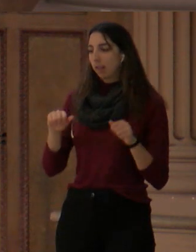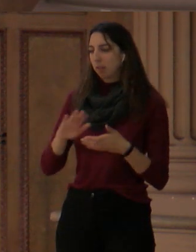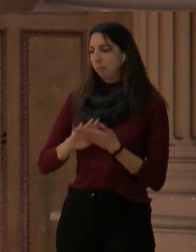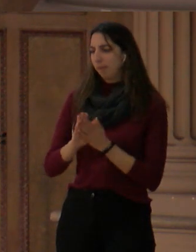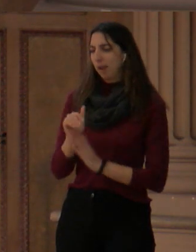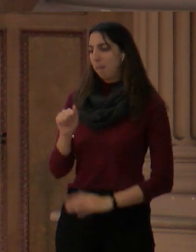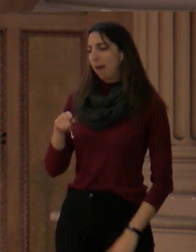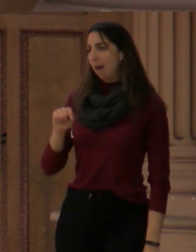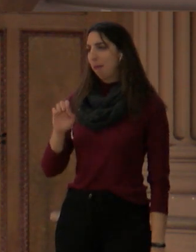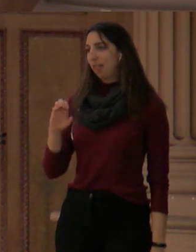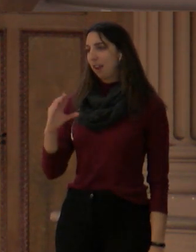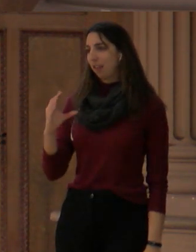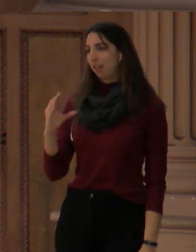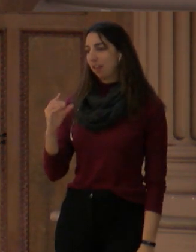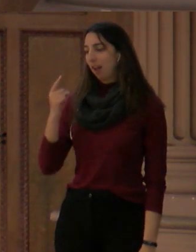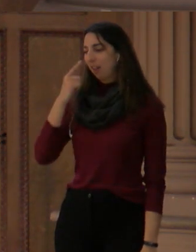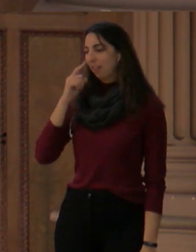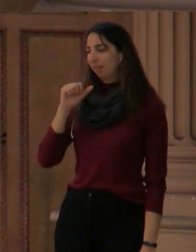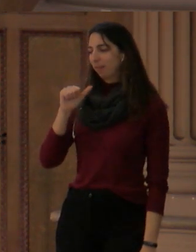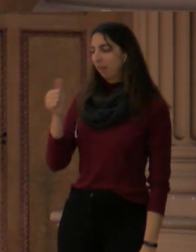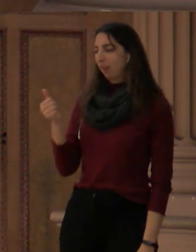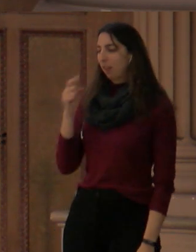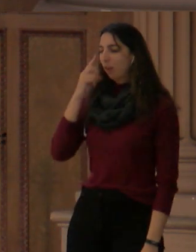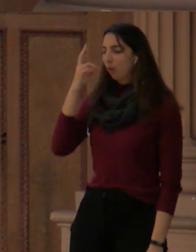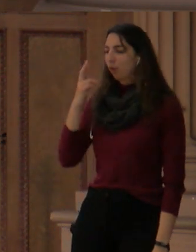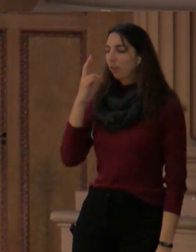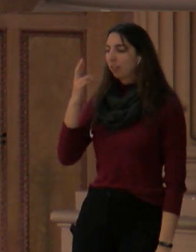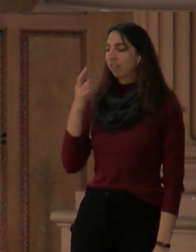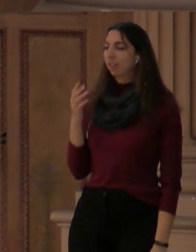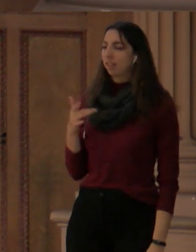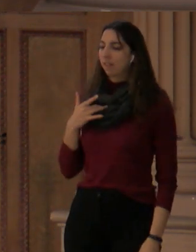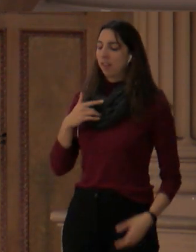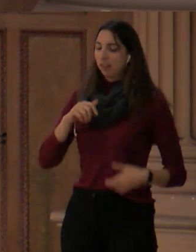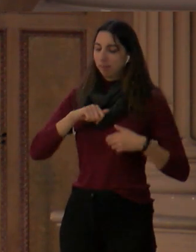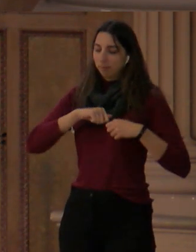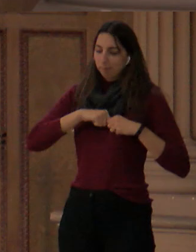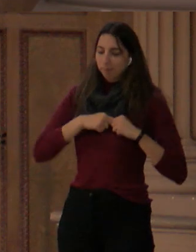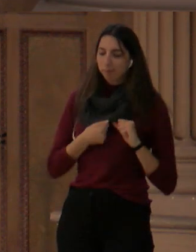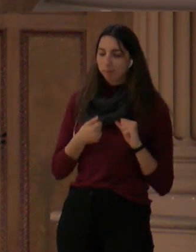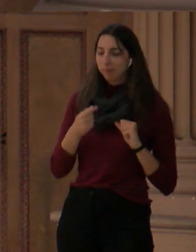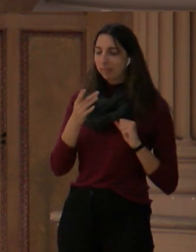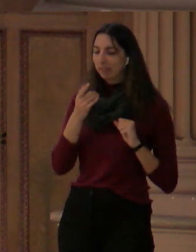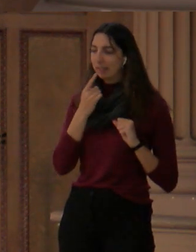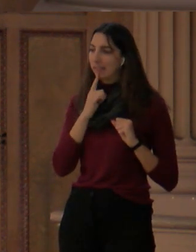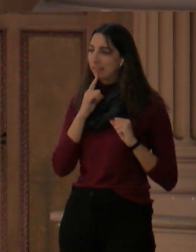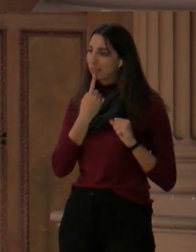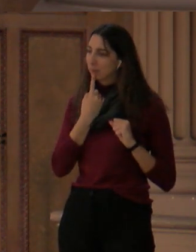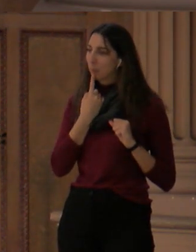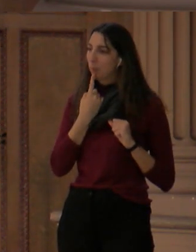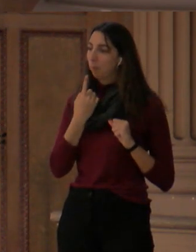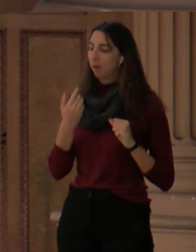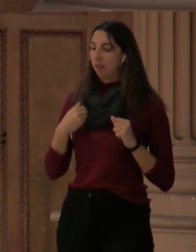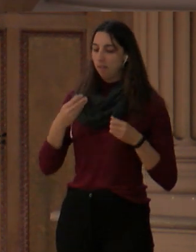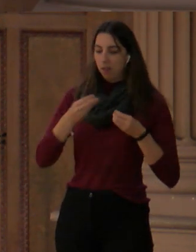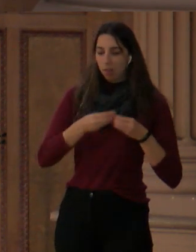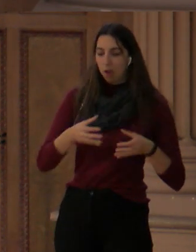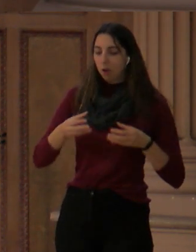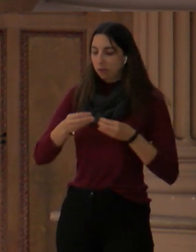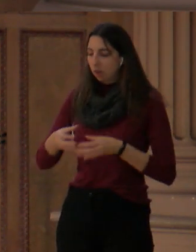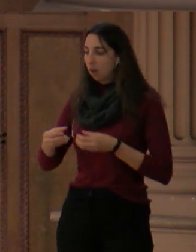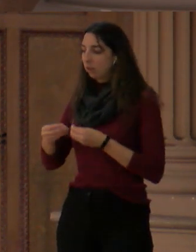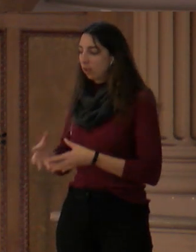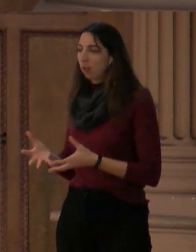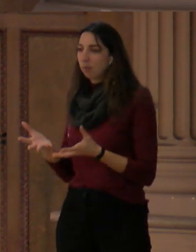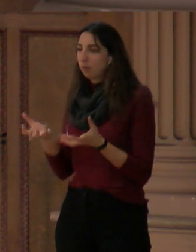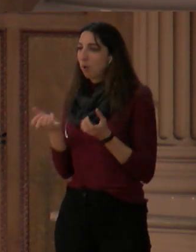I think another source of our apathy is grief over the disappointments that have come our way and the losses that have come our way that keep us from wanting to have